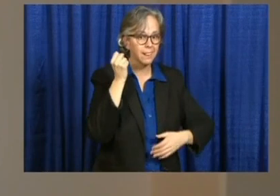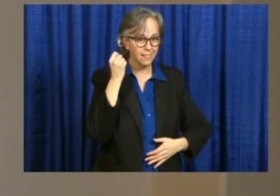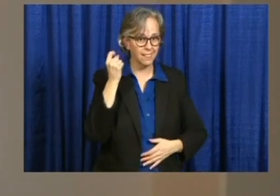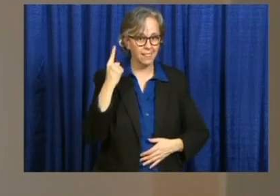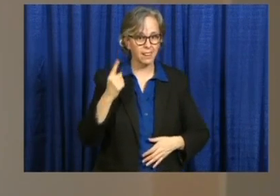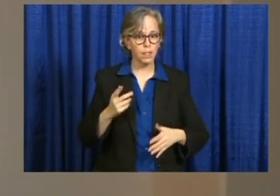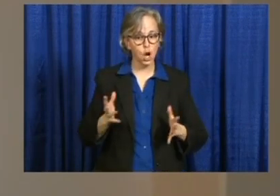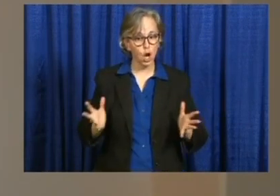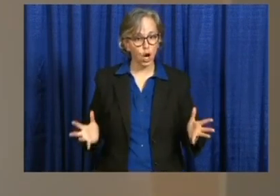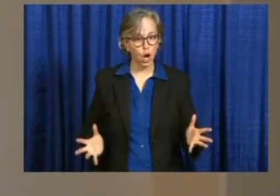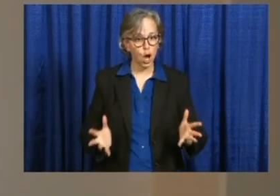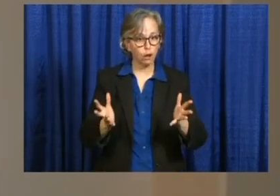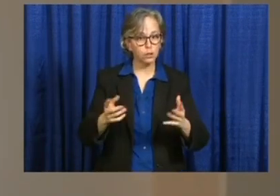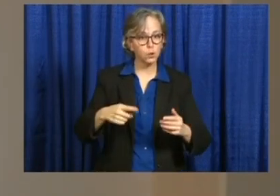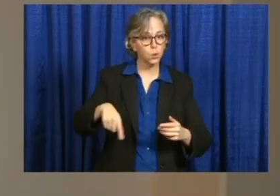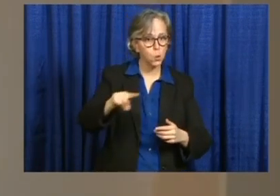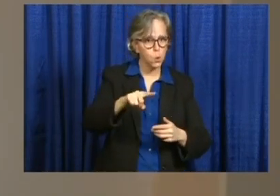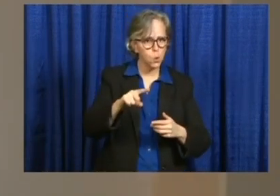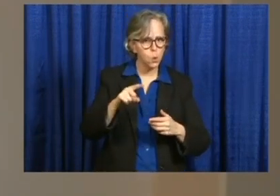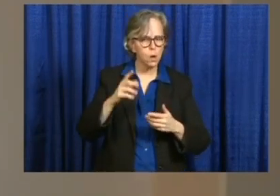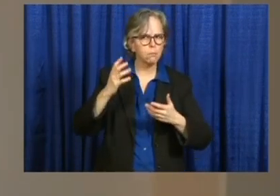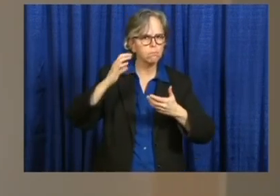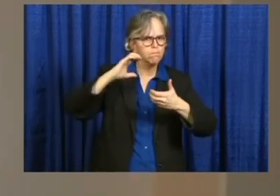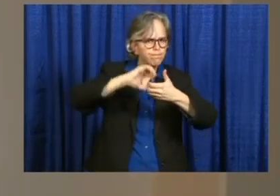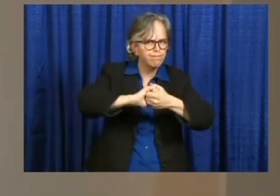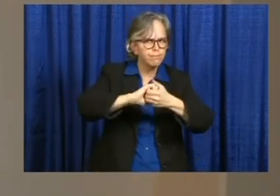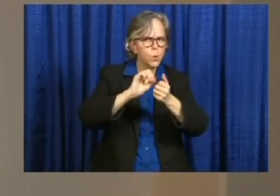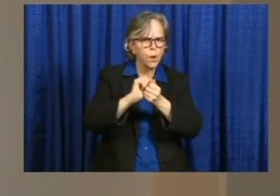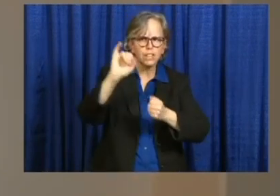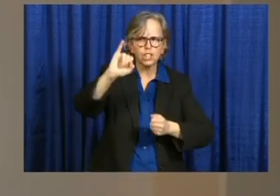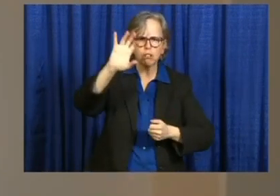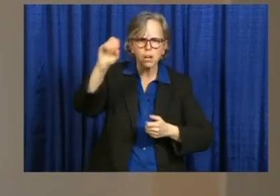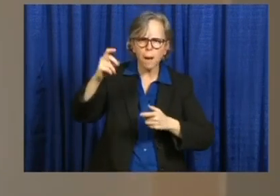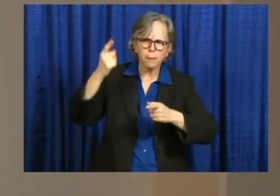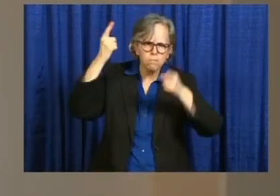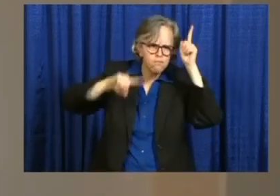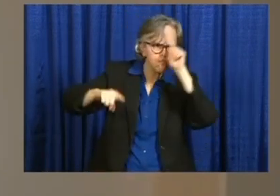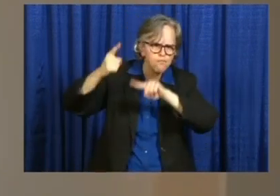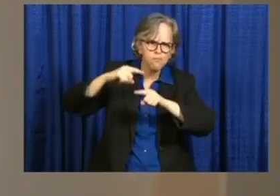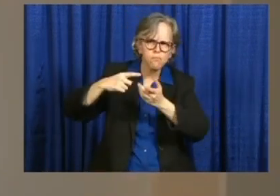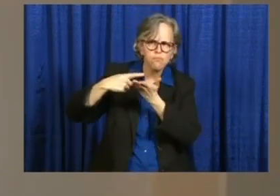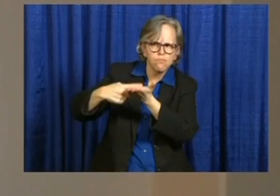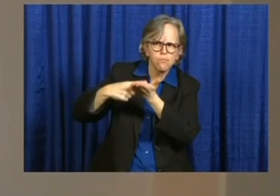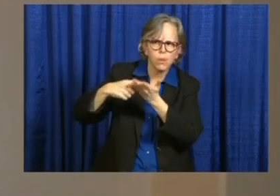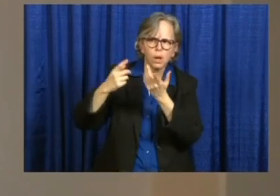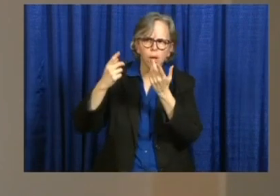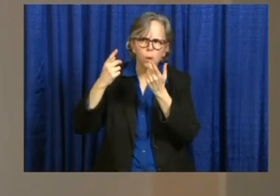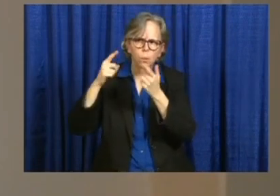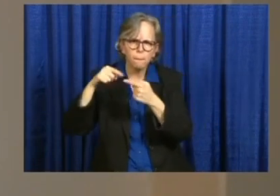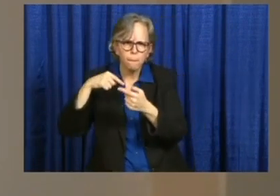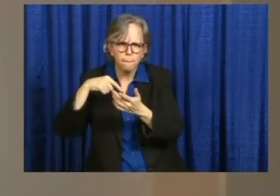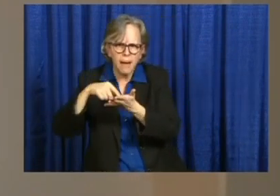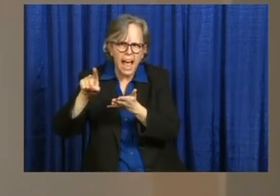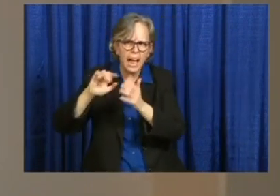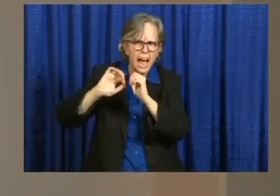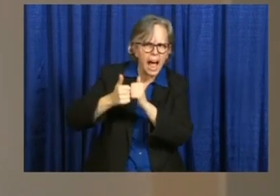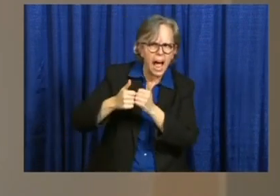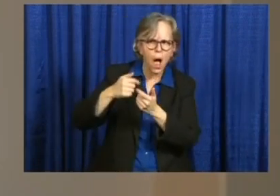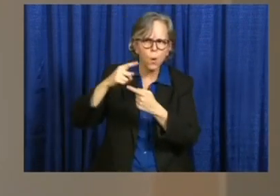with you to work through all of these issues as issued by the Department of Insurance, and those